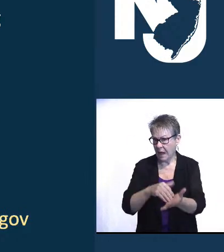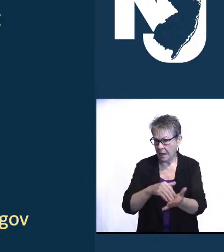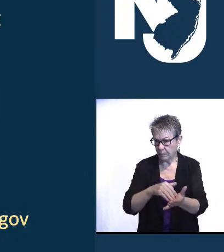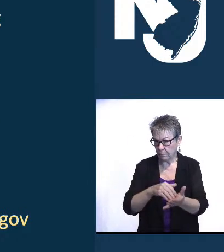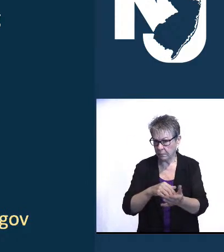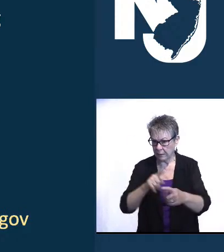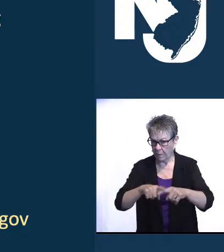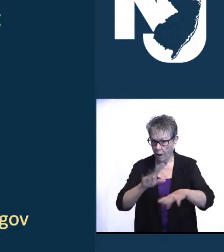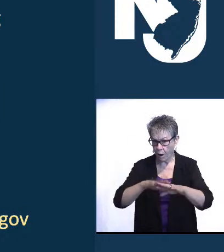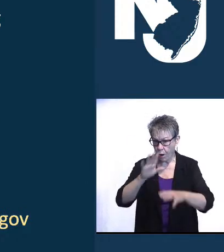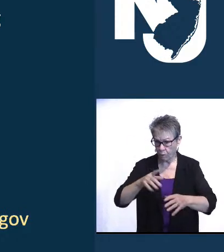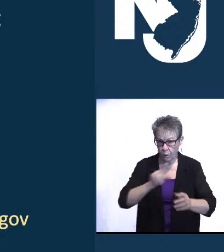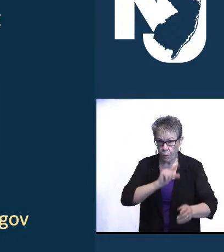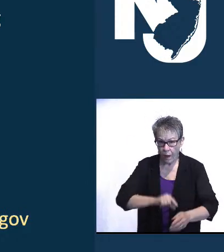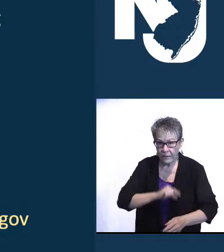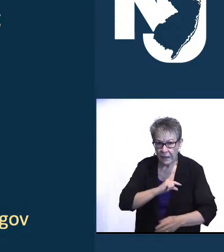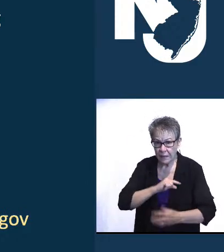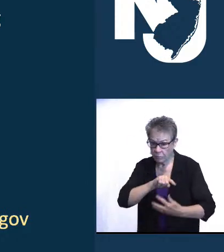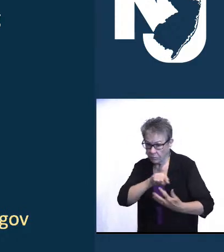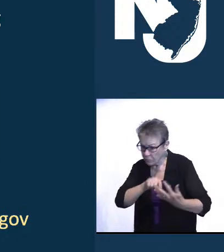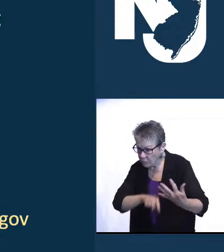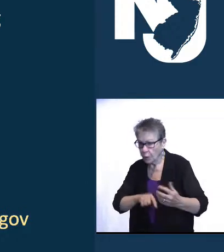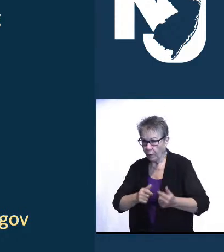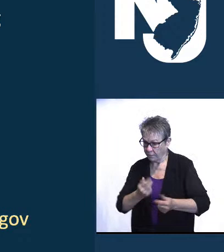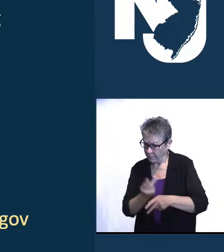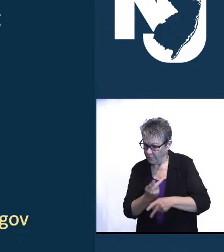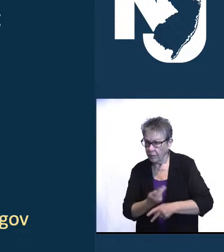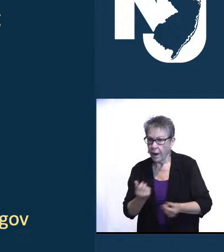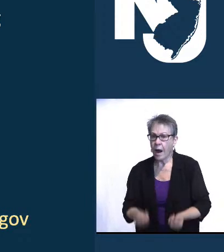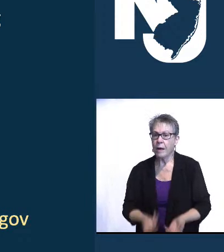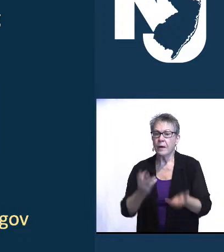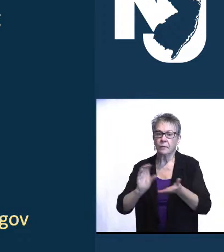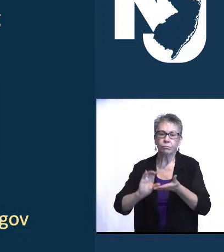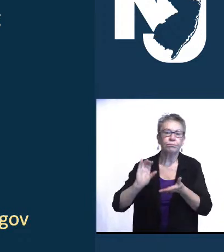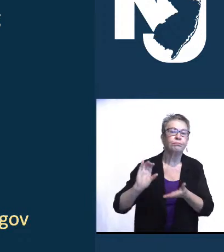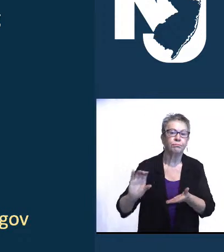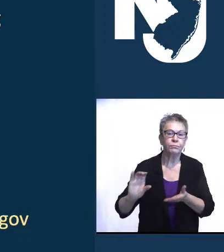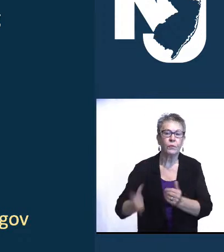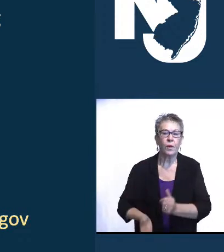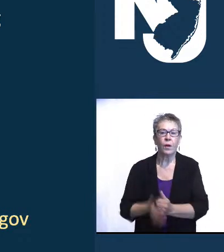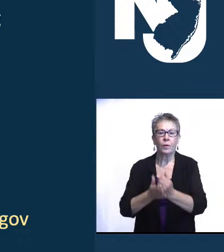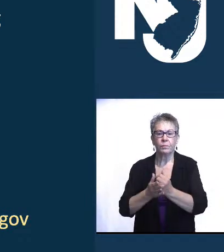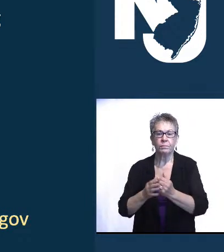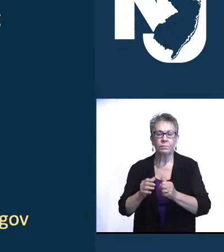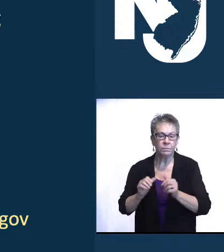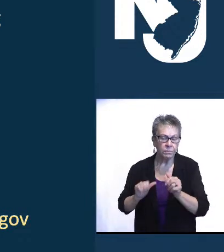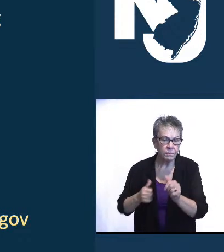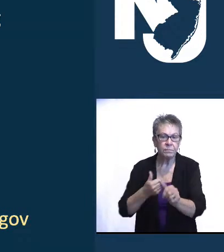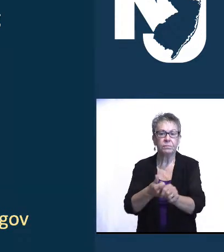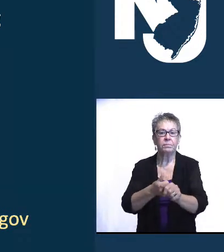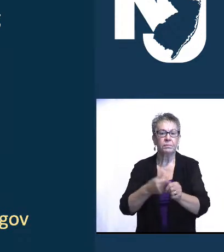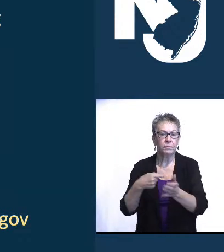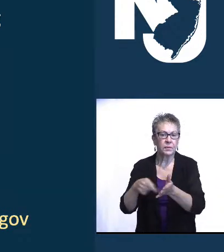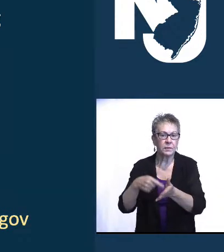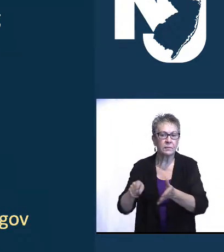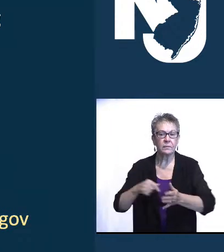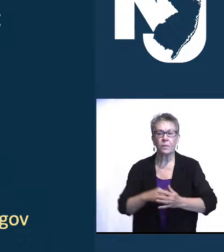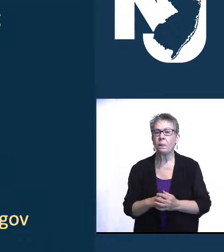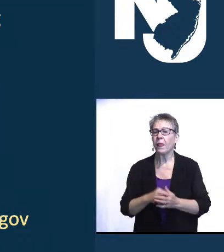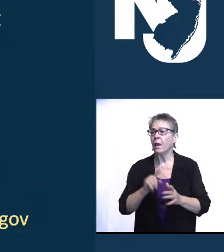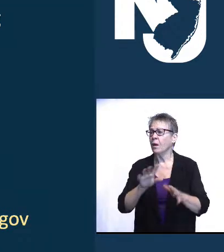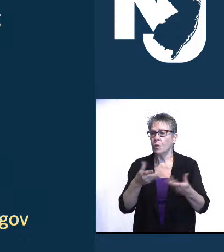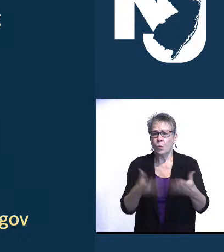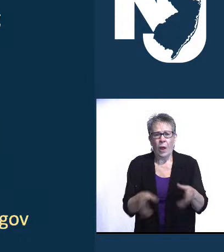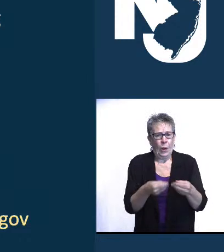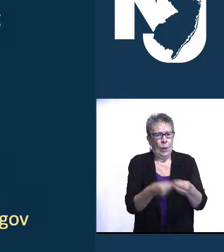impacted by the pandemic, protecting homeowners from foreclosures and neighborhoods from being impacted. Free